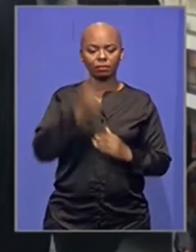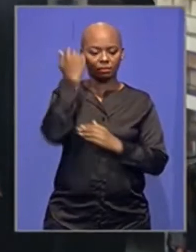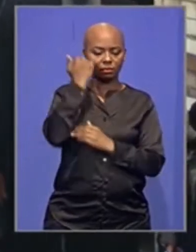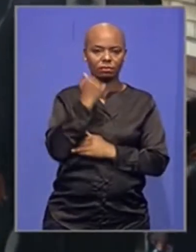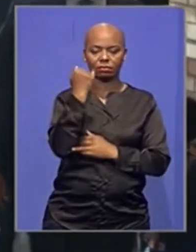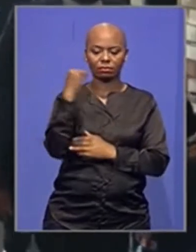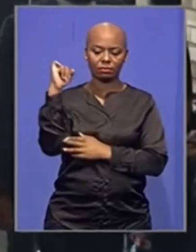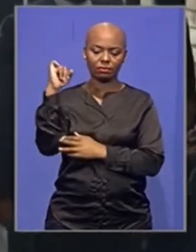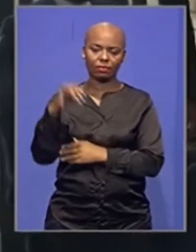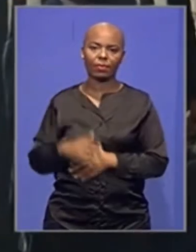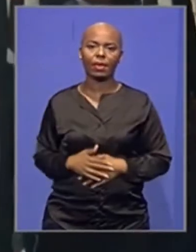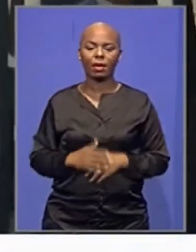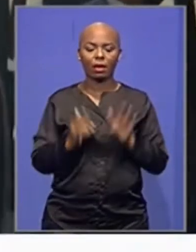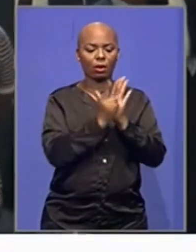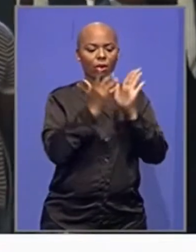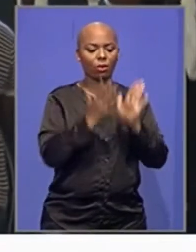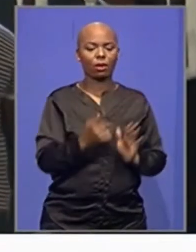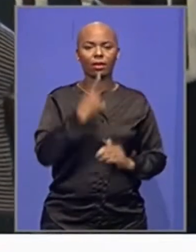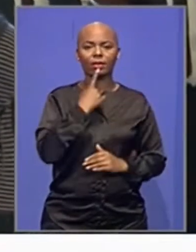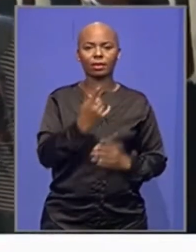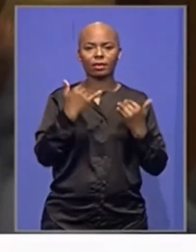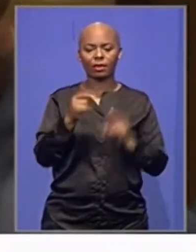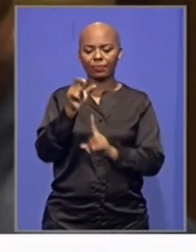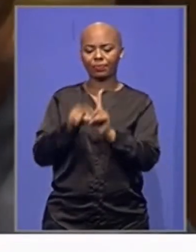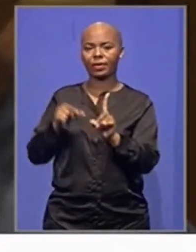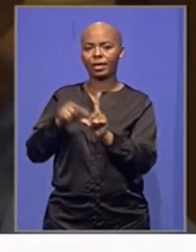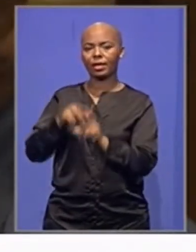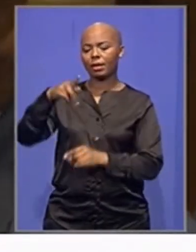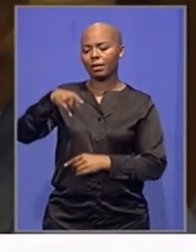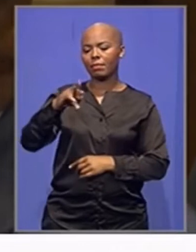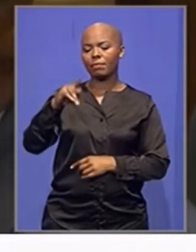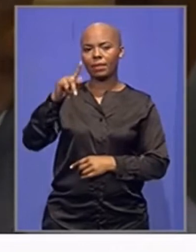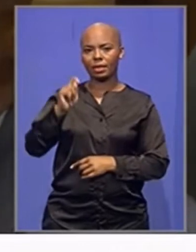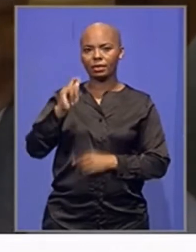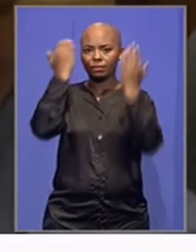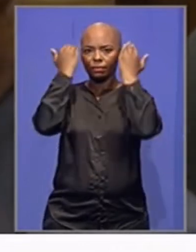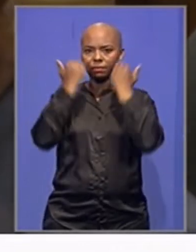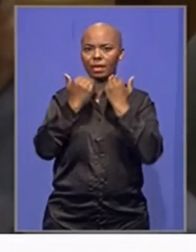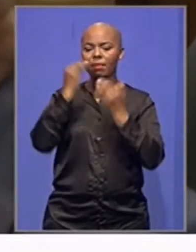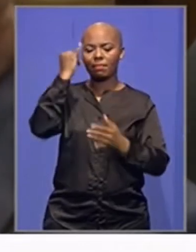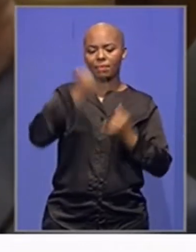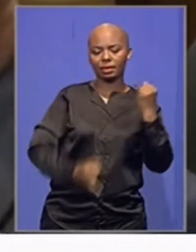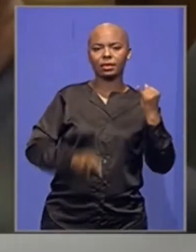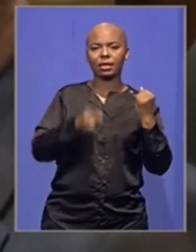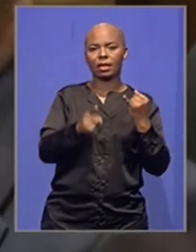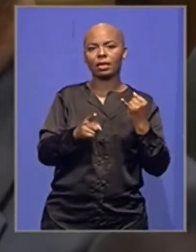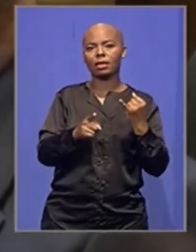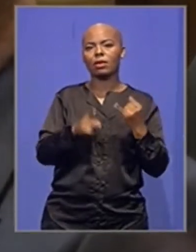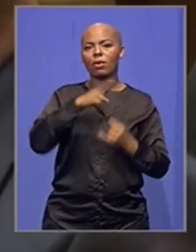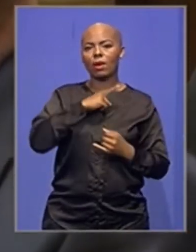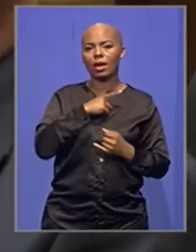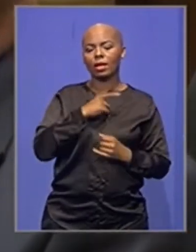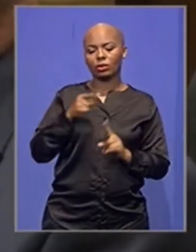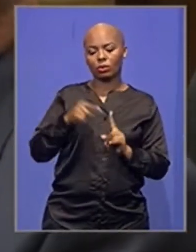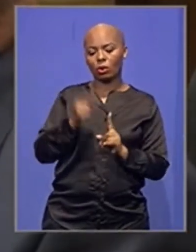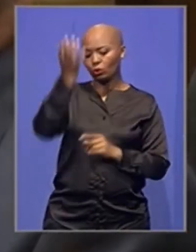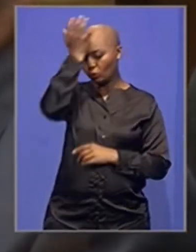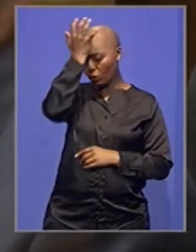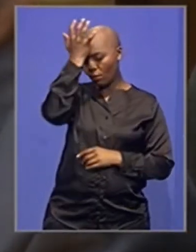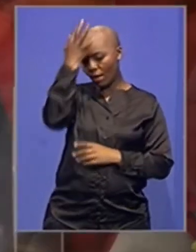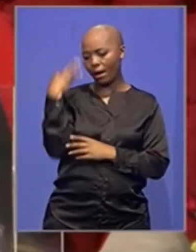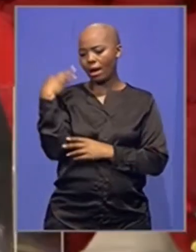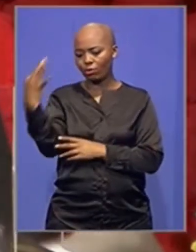Lekgotla la Jacob Zuma le re moahlodi Piet Koen o entse phoso kahlolong ya kopo ya Zuma e ikgethileng. Sena se